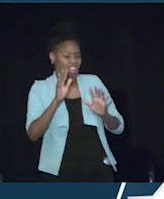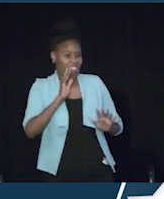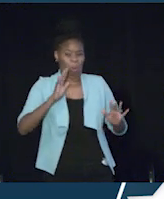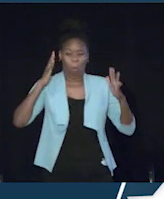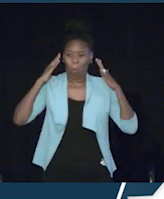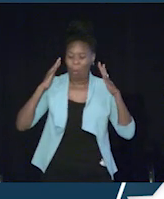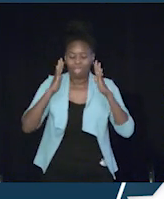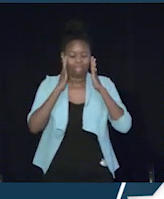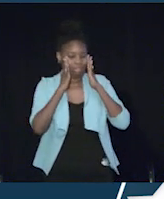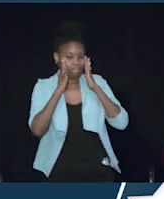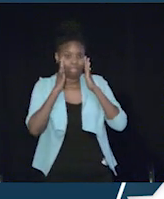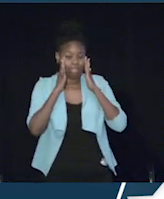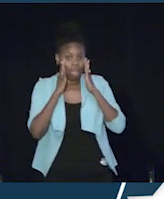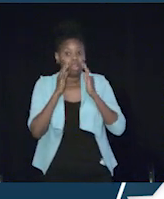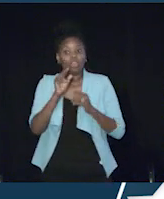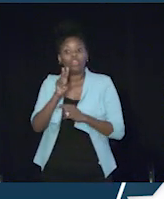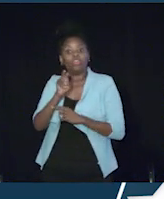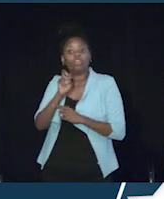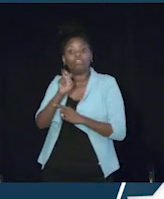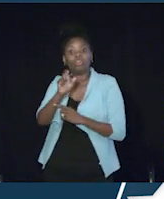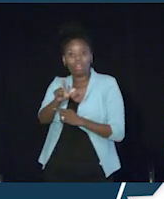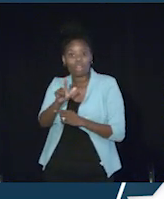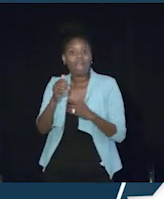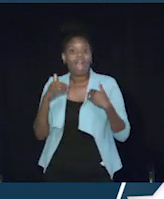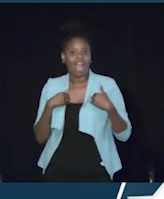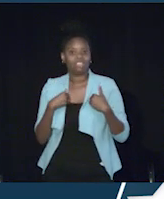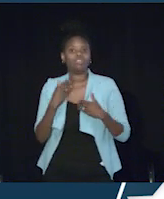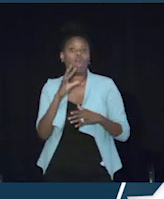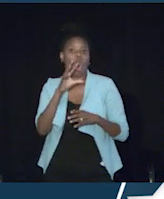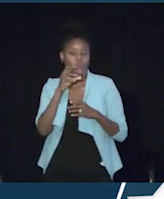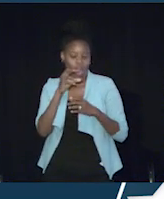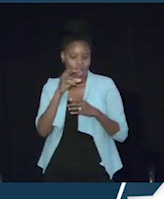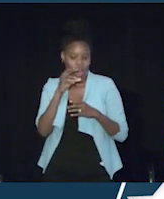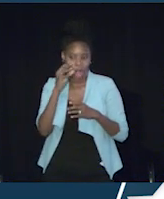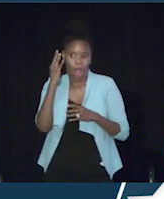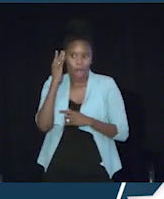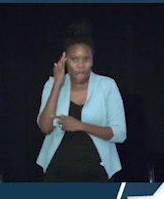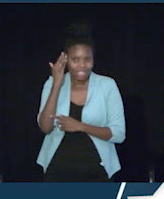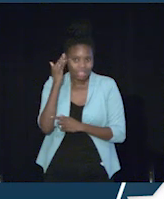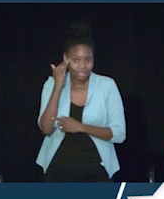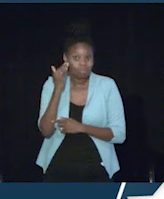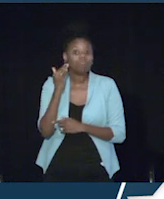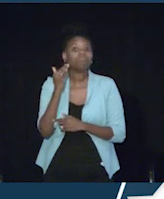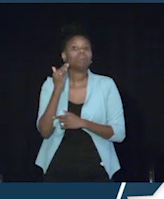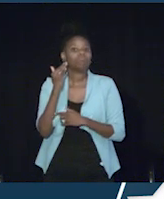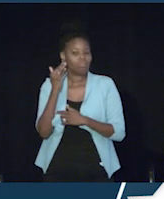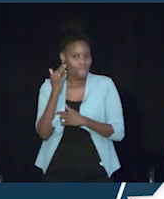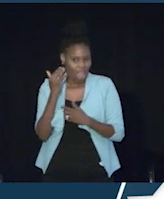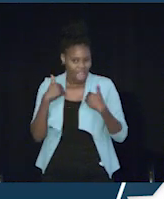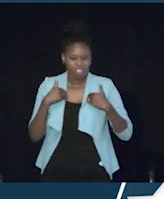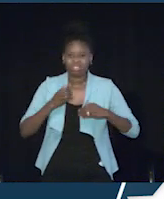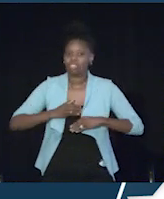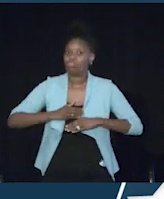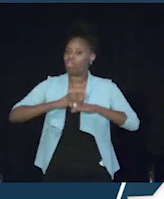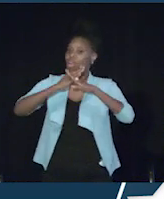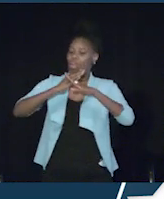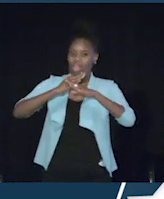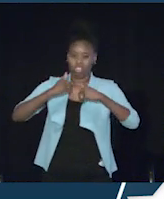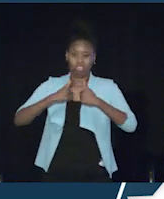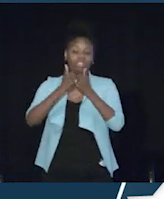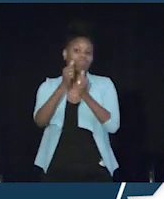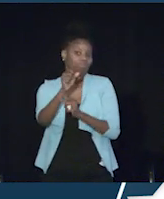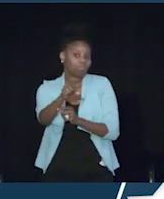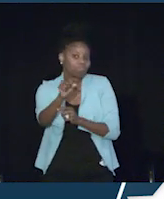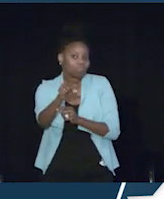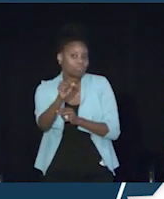that environment. Uriel does have autism spectrum disorder and was just having a lot of challenges with